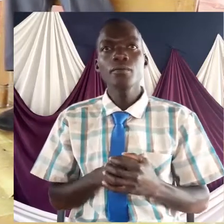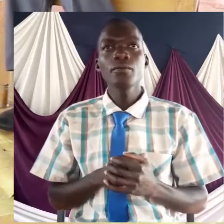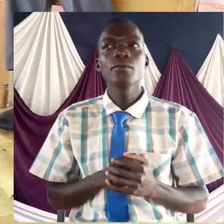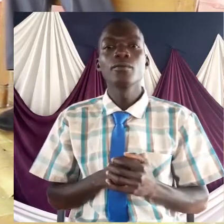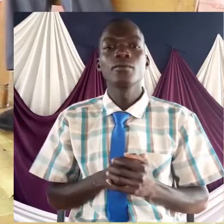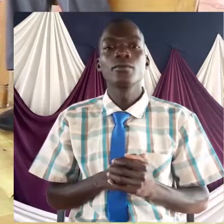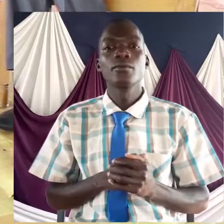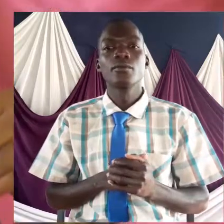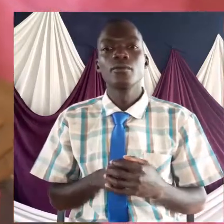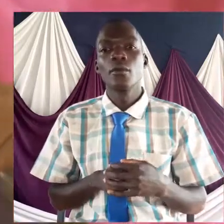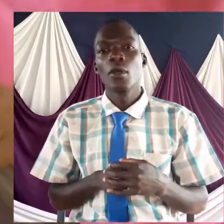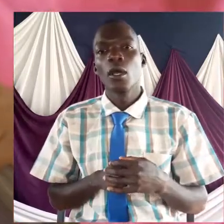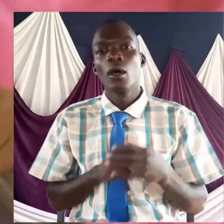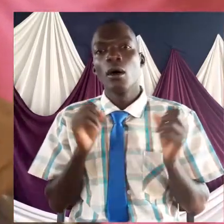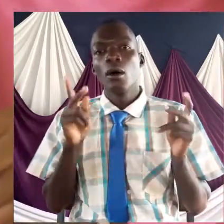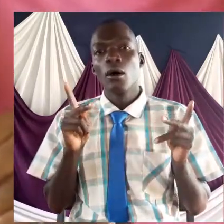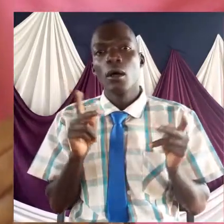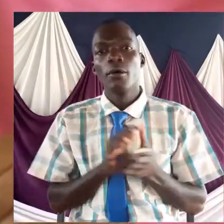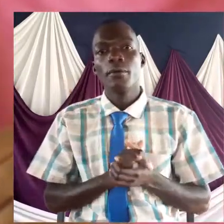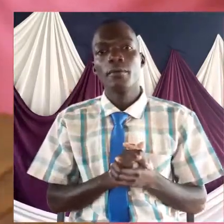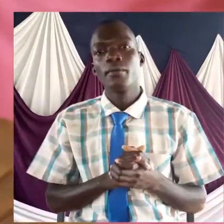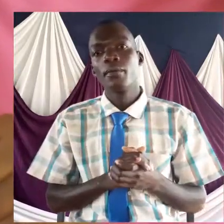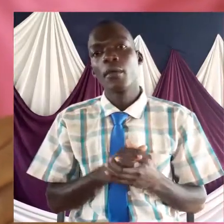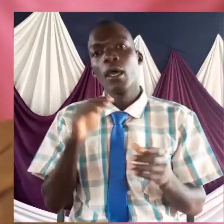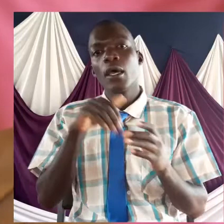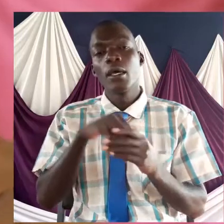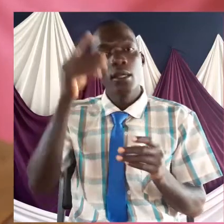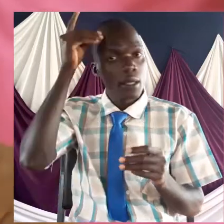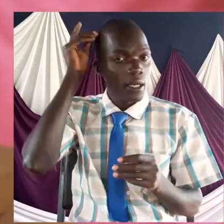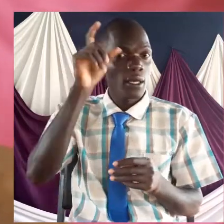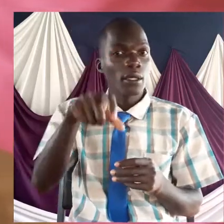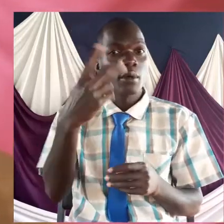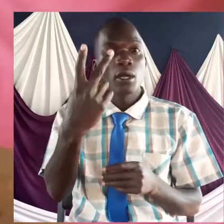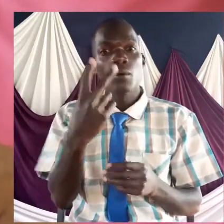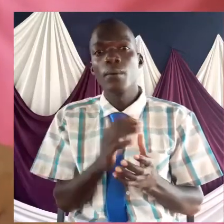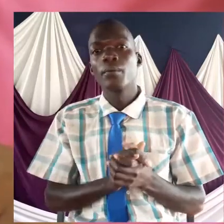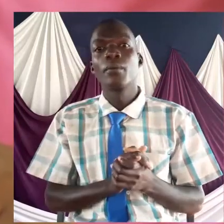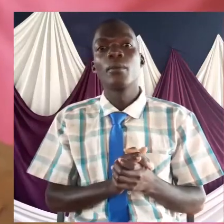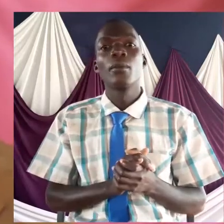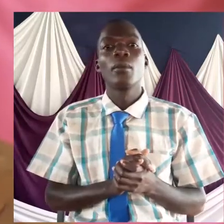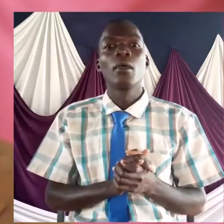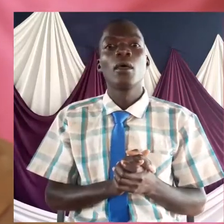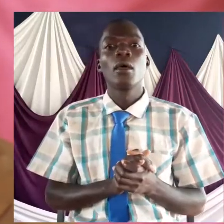have something from okay. You look at me. In Daniel chapter 2, this